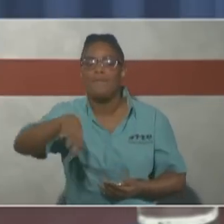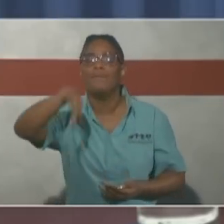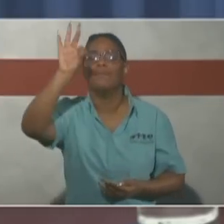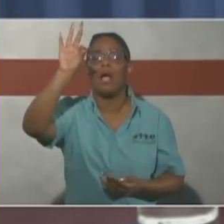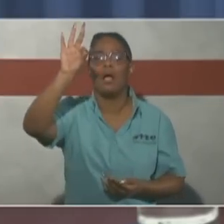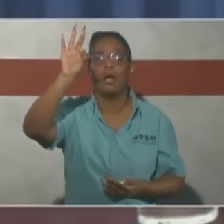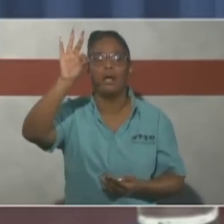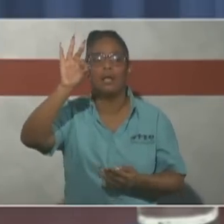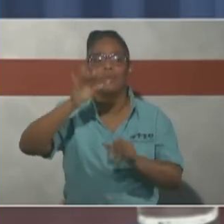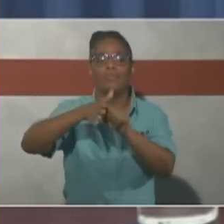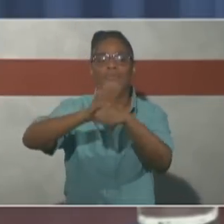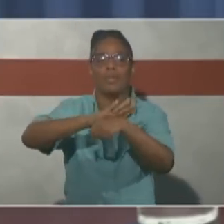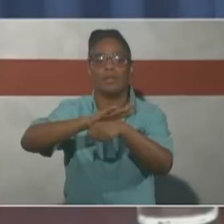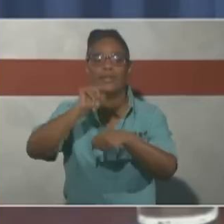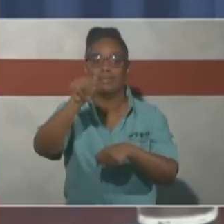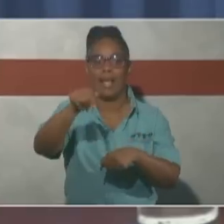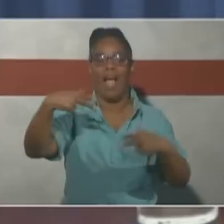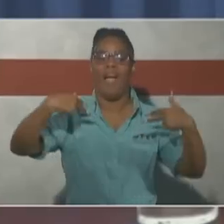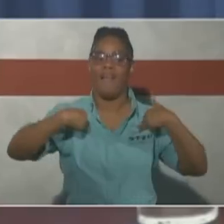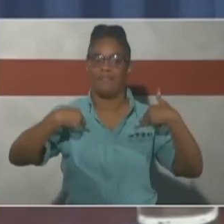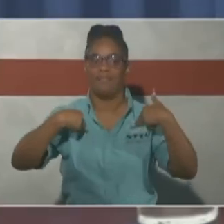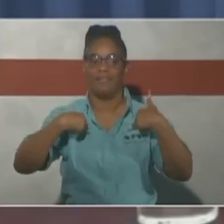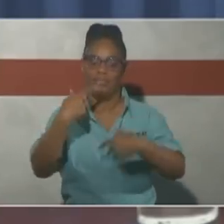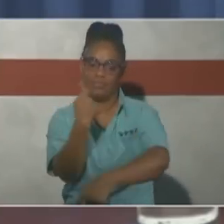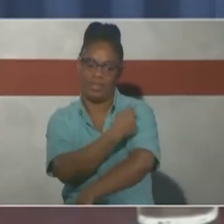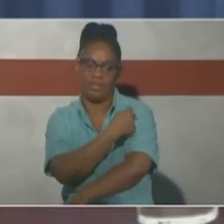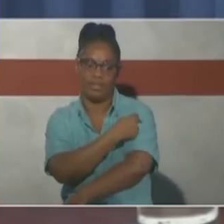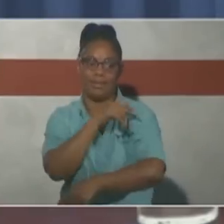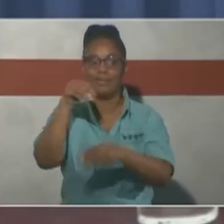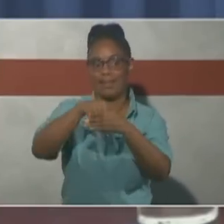reflecting vaccinated, unvaccinated,